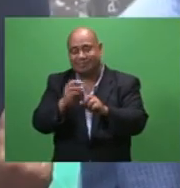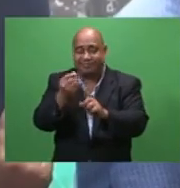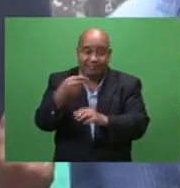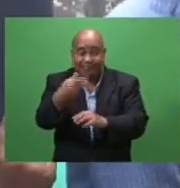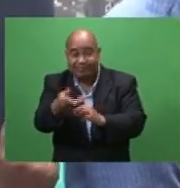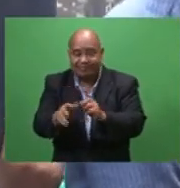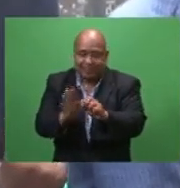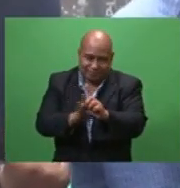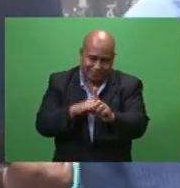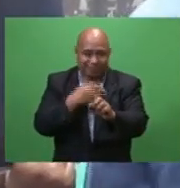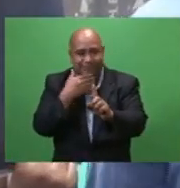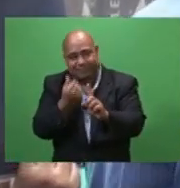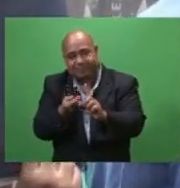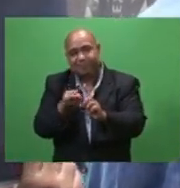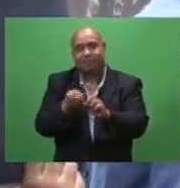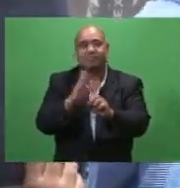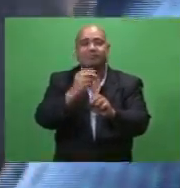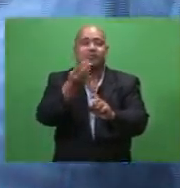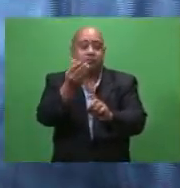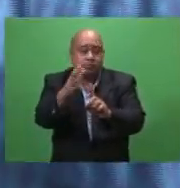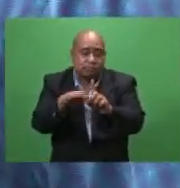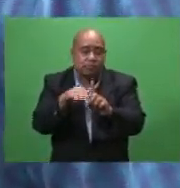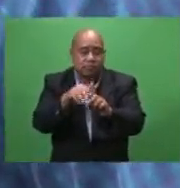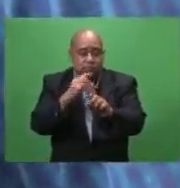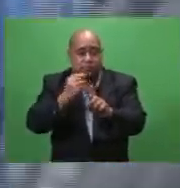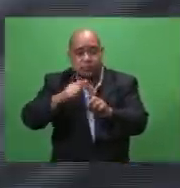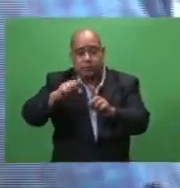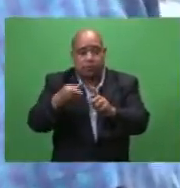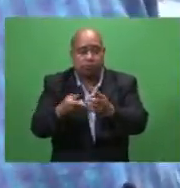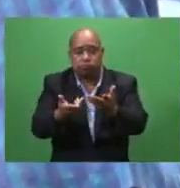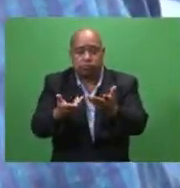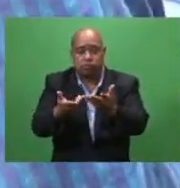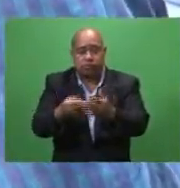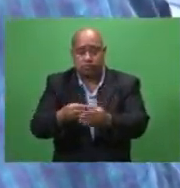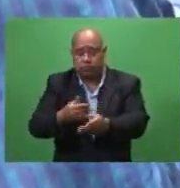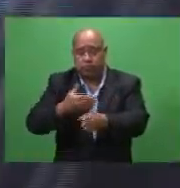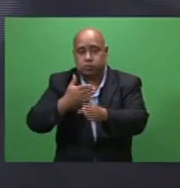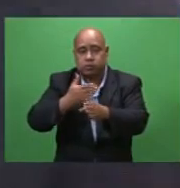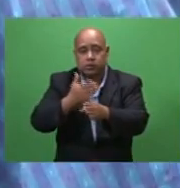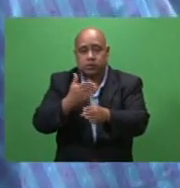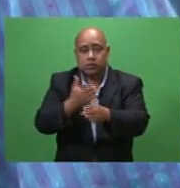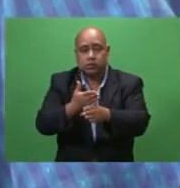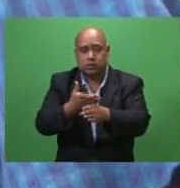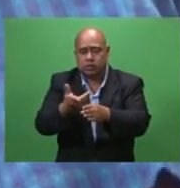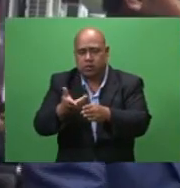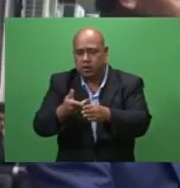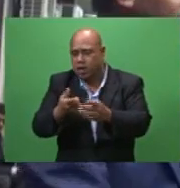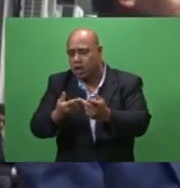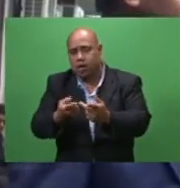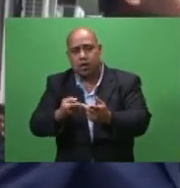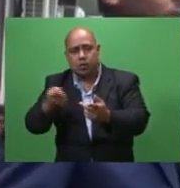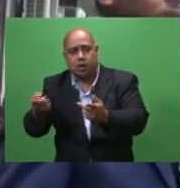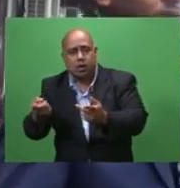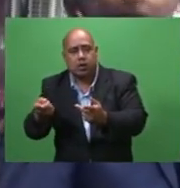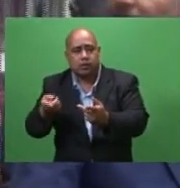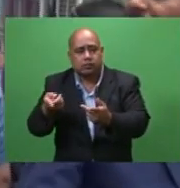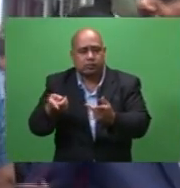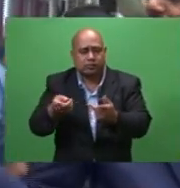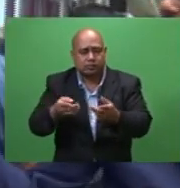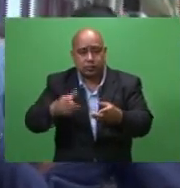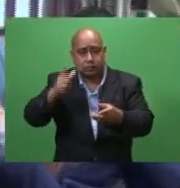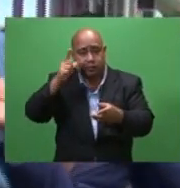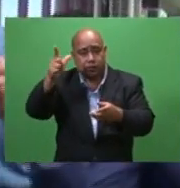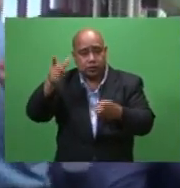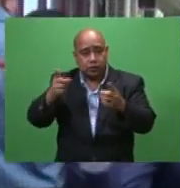soliciting $1,000 from an employee of the Innovation Technology Company. Meanwhile, the director of Innovation Technology